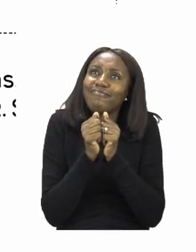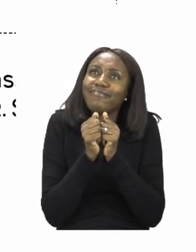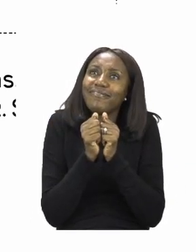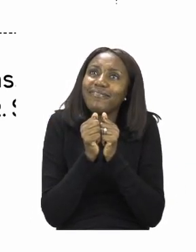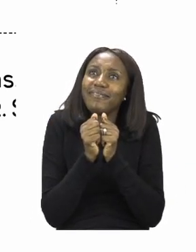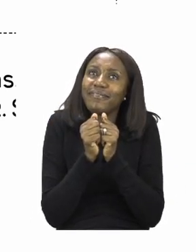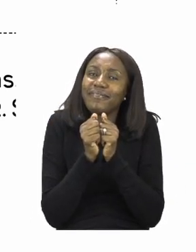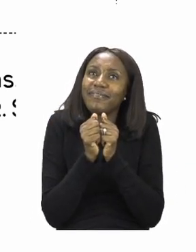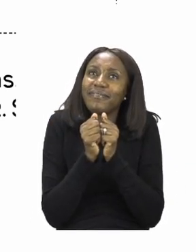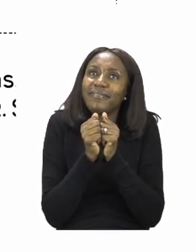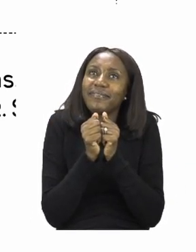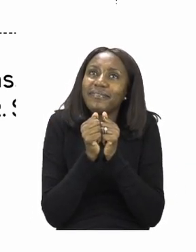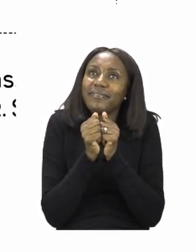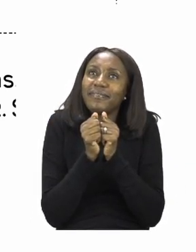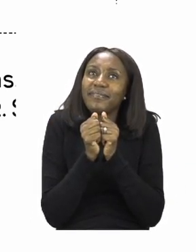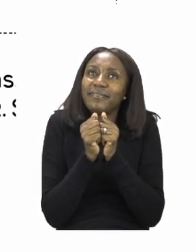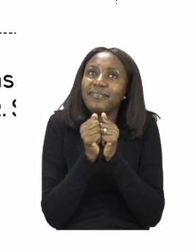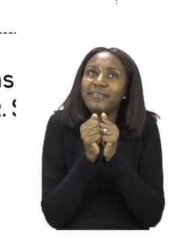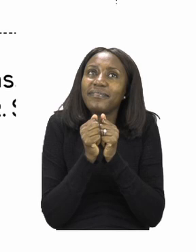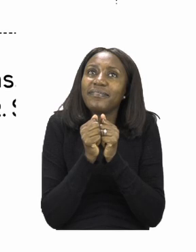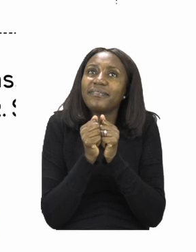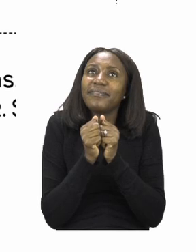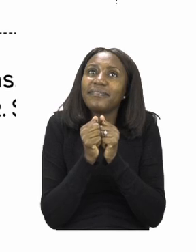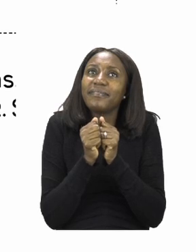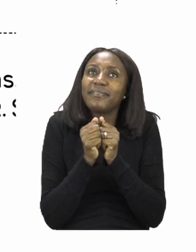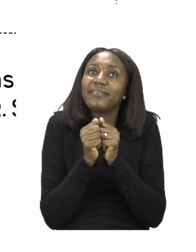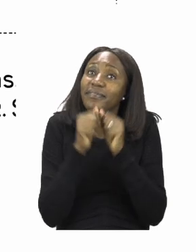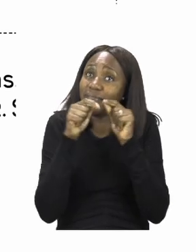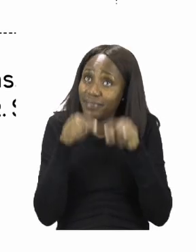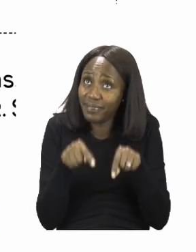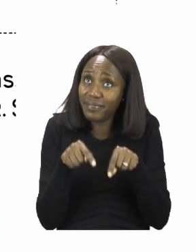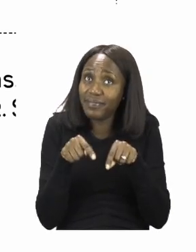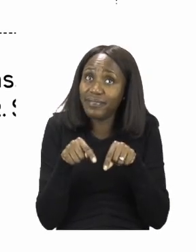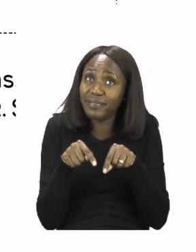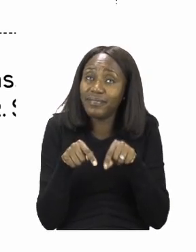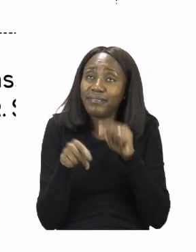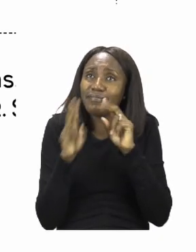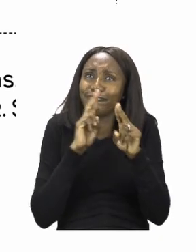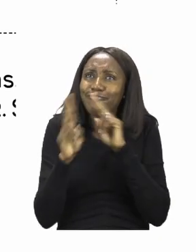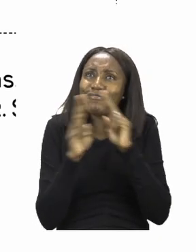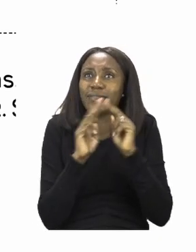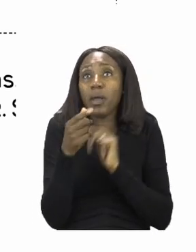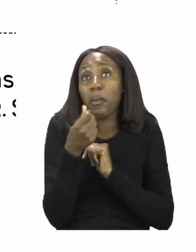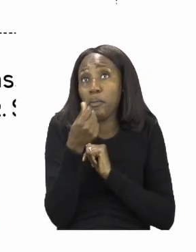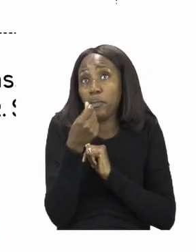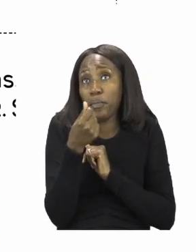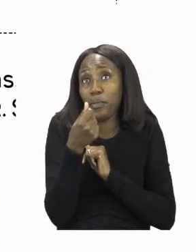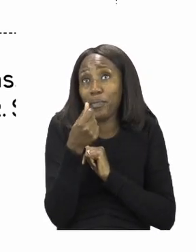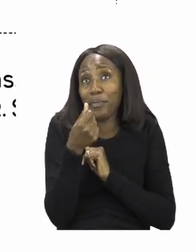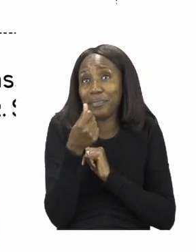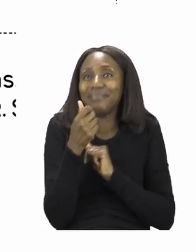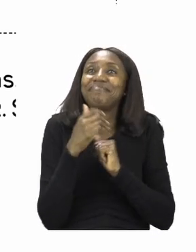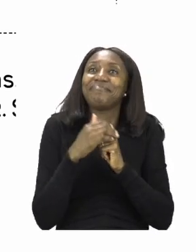together. In this case, we are going to be talking about money. Let's see what it says.